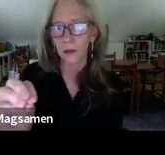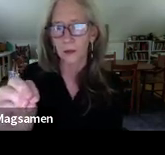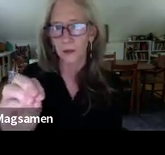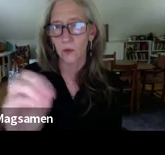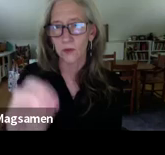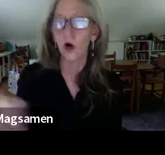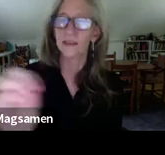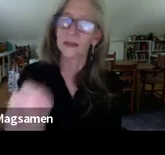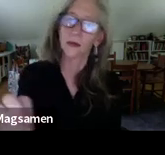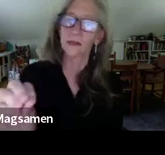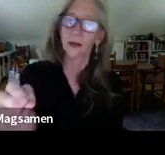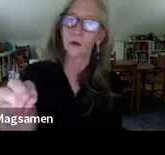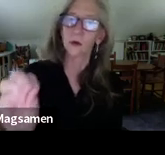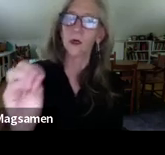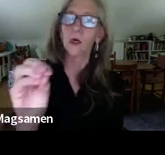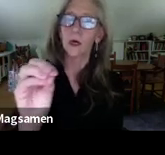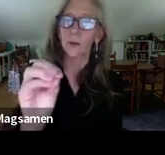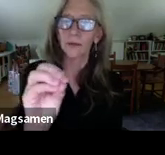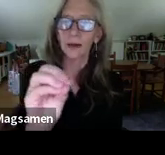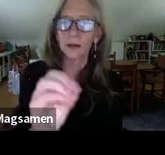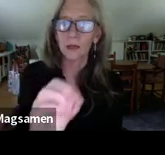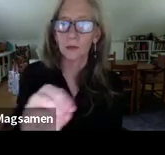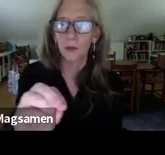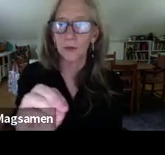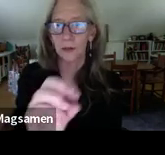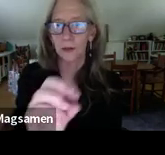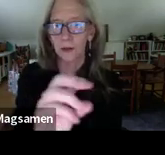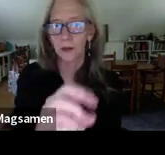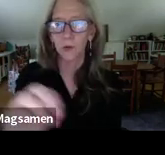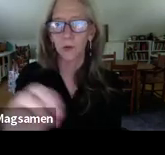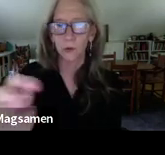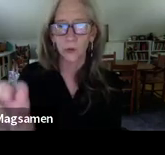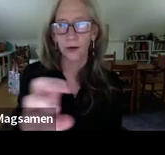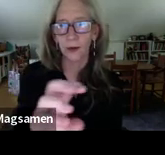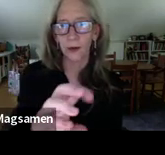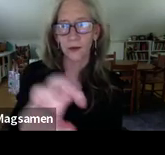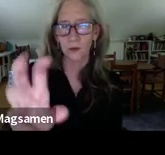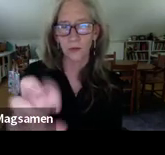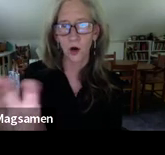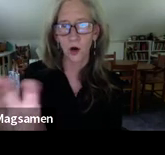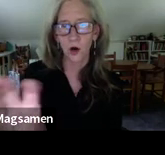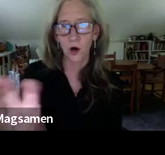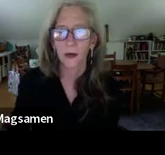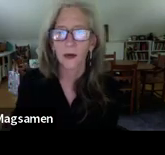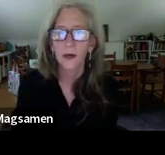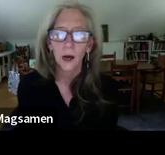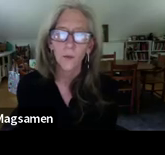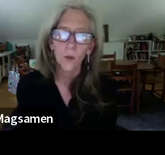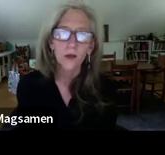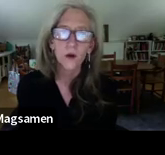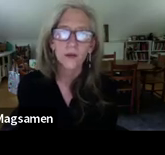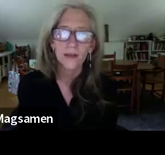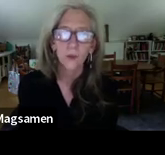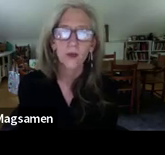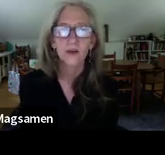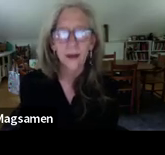and the what's called the saliency network, and that can be represented in the blue area and sort of the orange area.